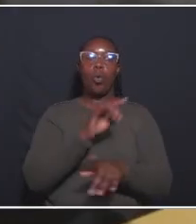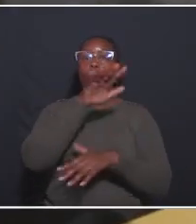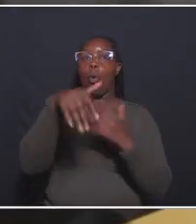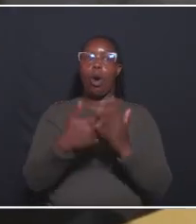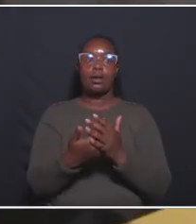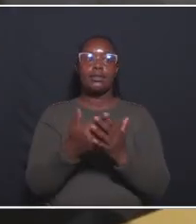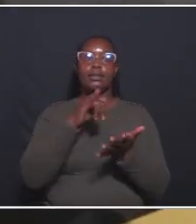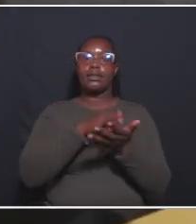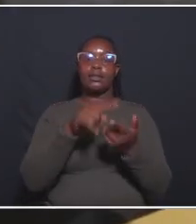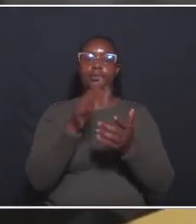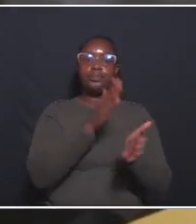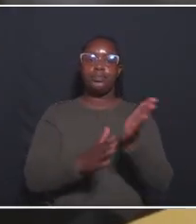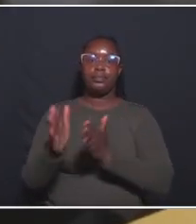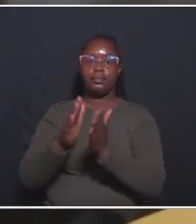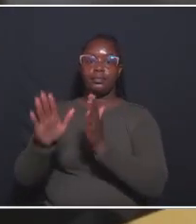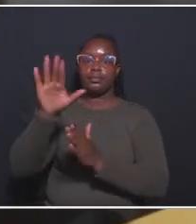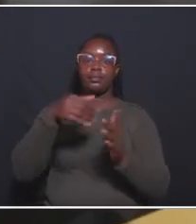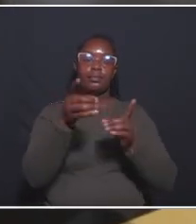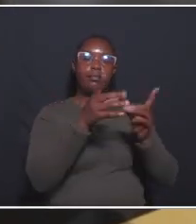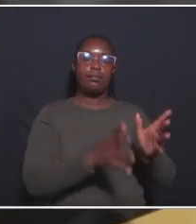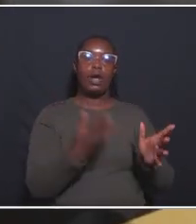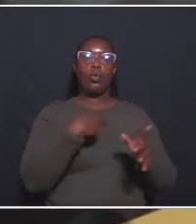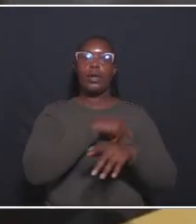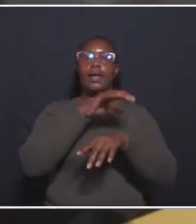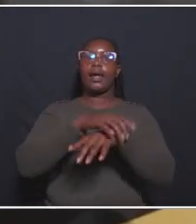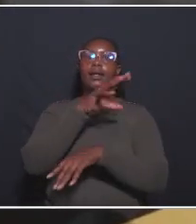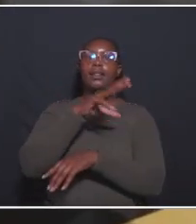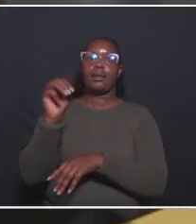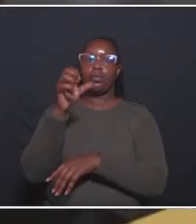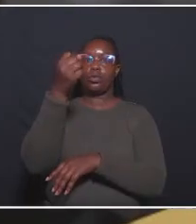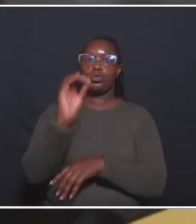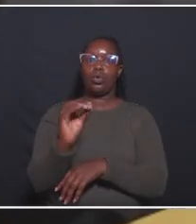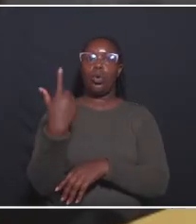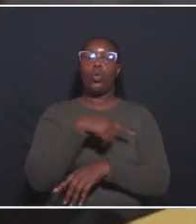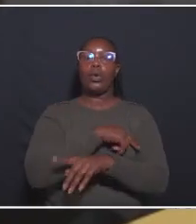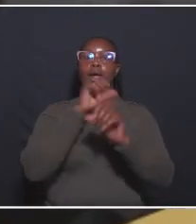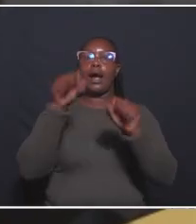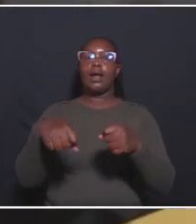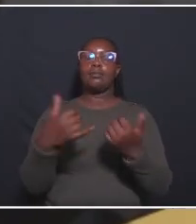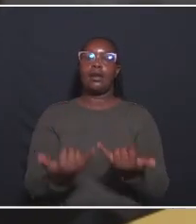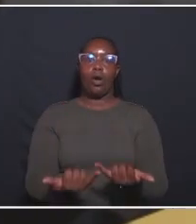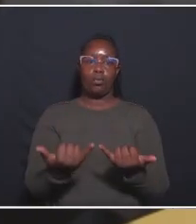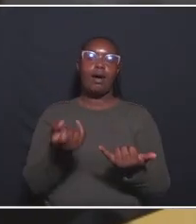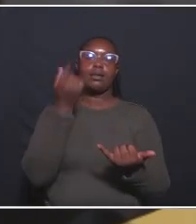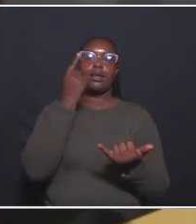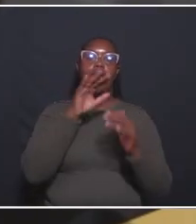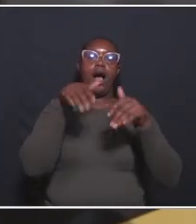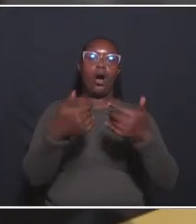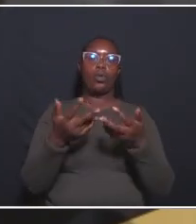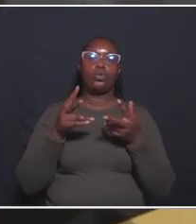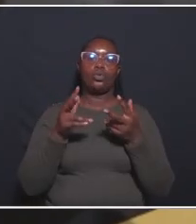the director. So we get them so that we know, okay, how do we then approach the editing